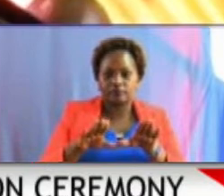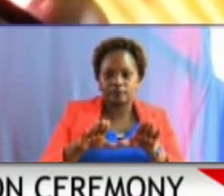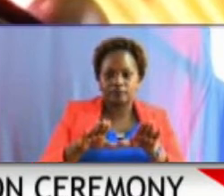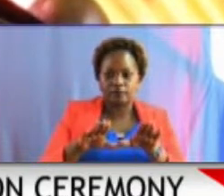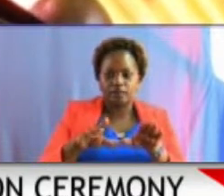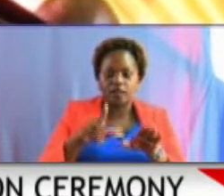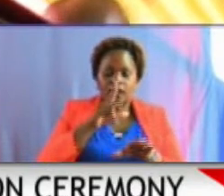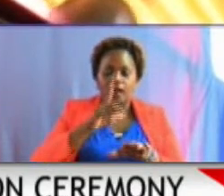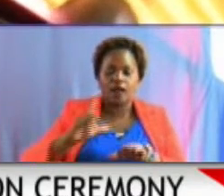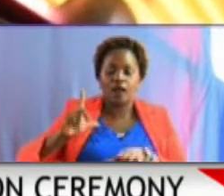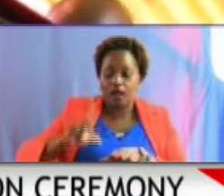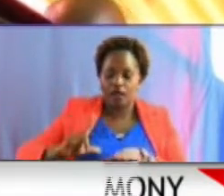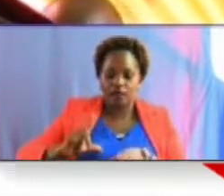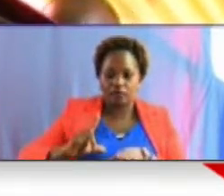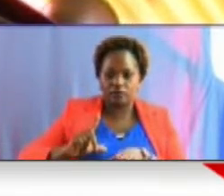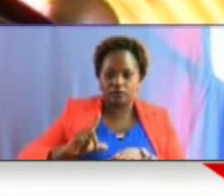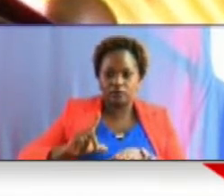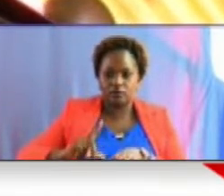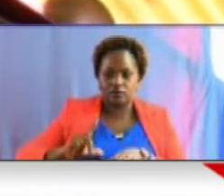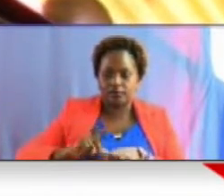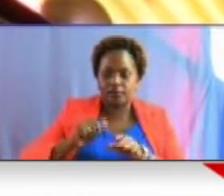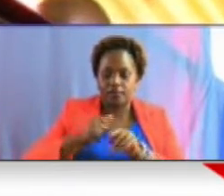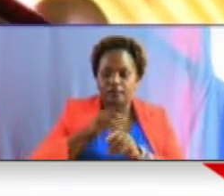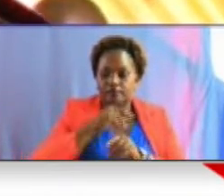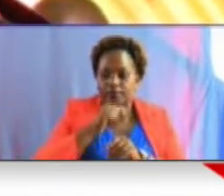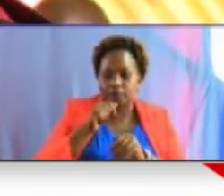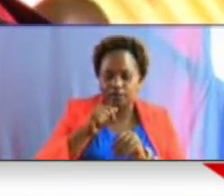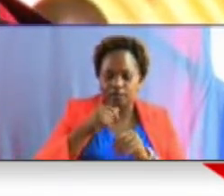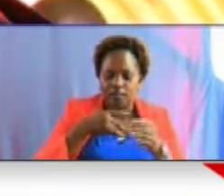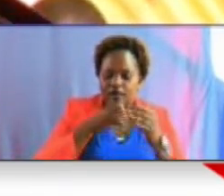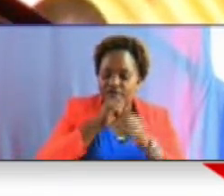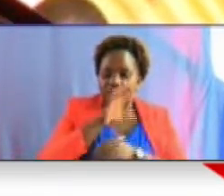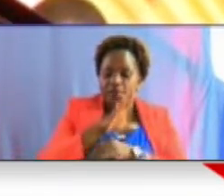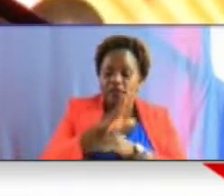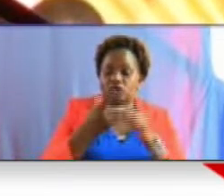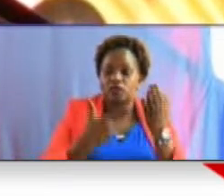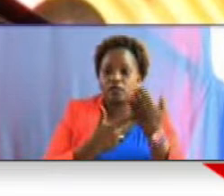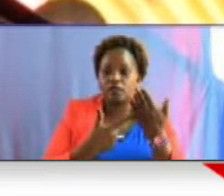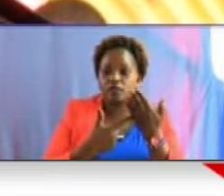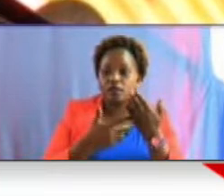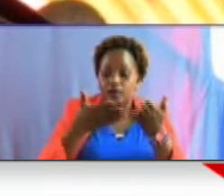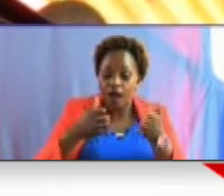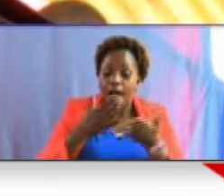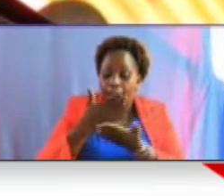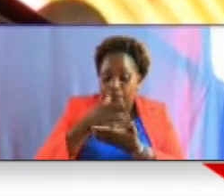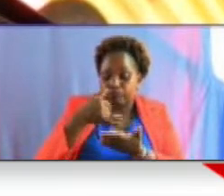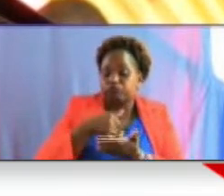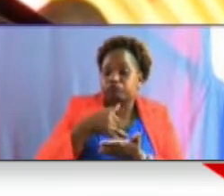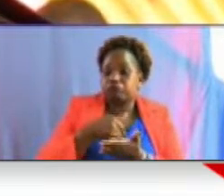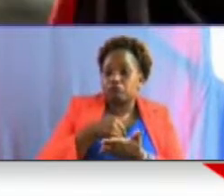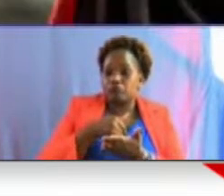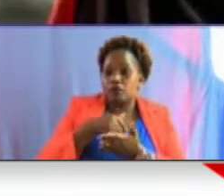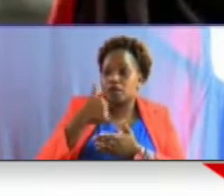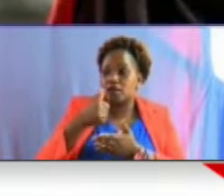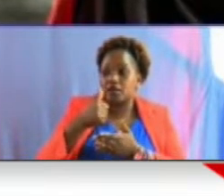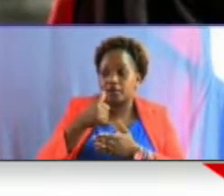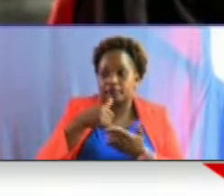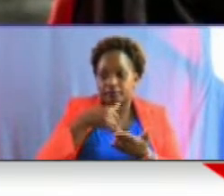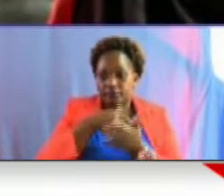Ladies and gentlemen, information technology is now an integral part of any modern